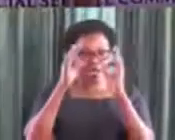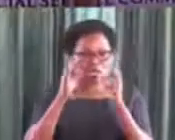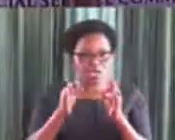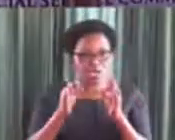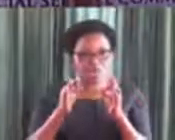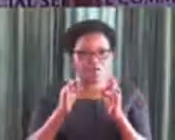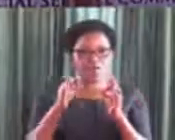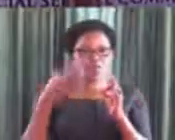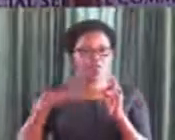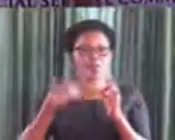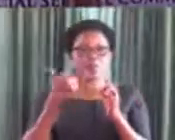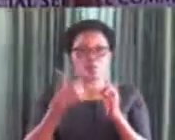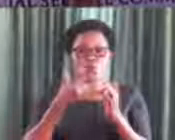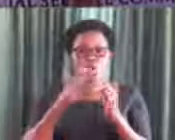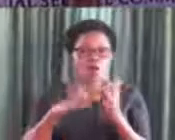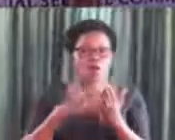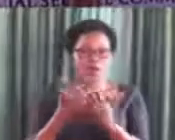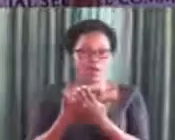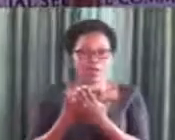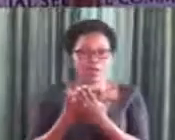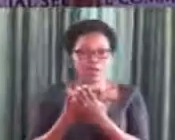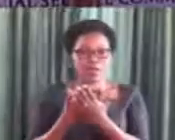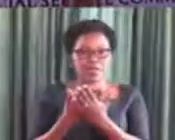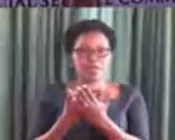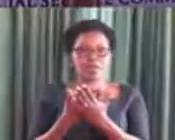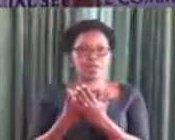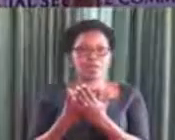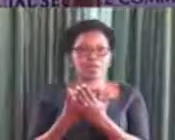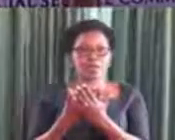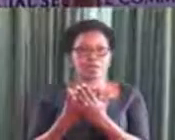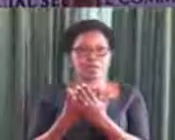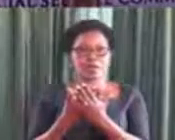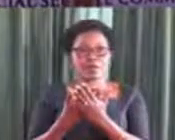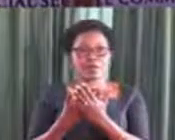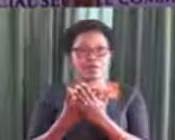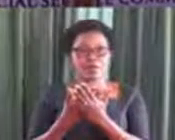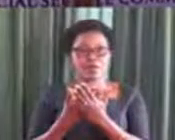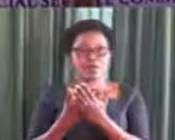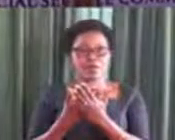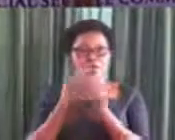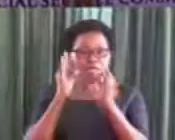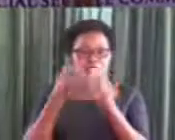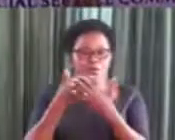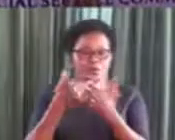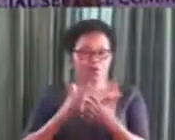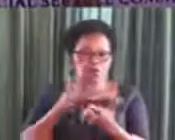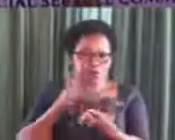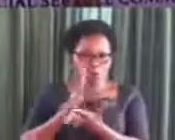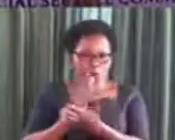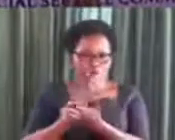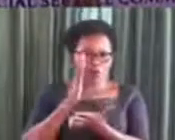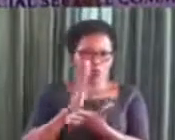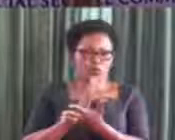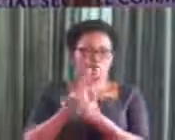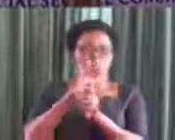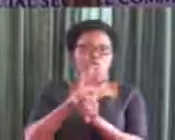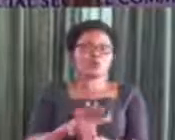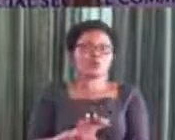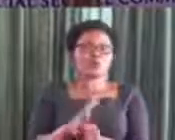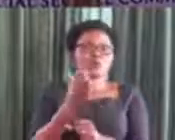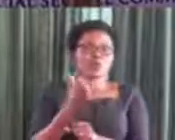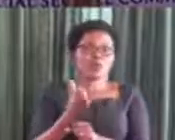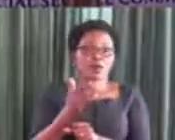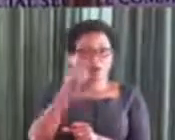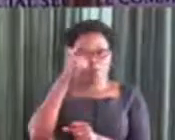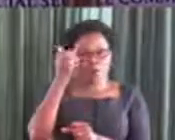petitioners had discharged the honors, or they had proved discrimination, because this